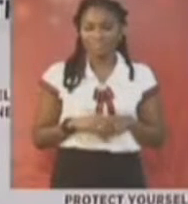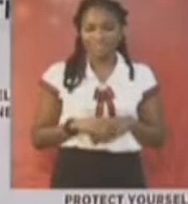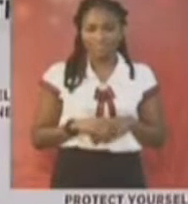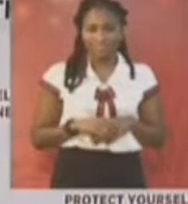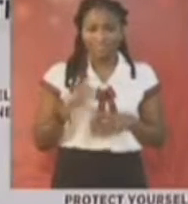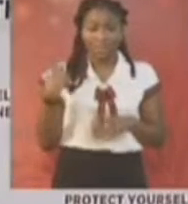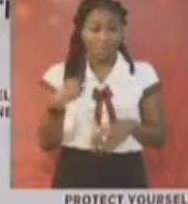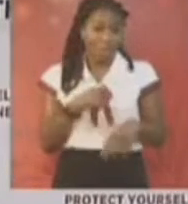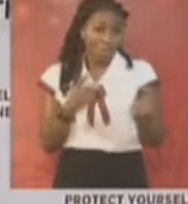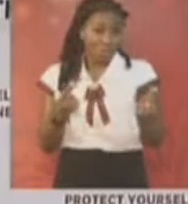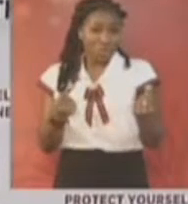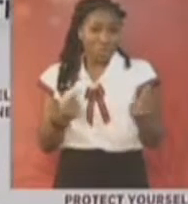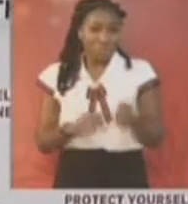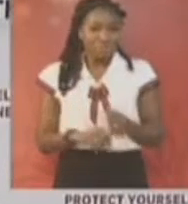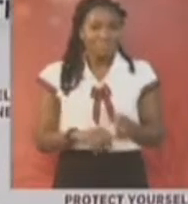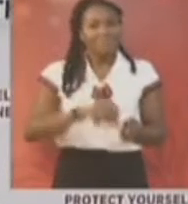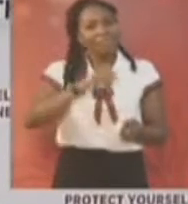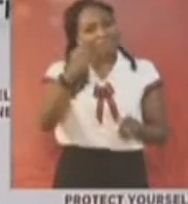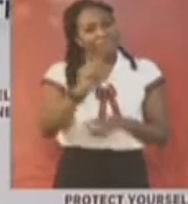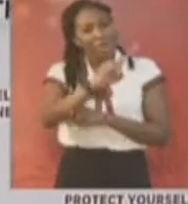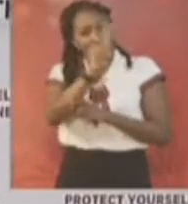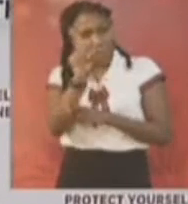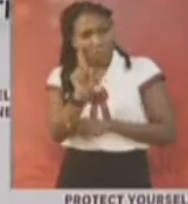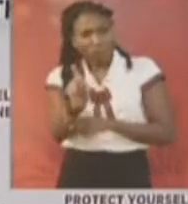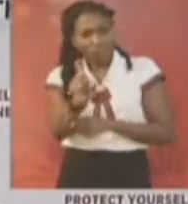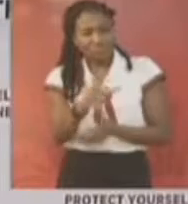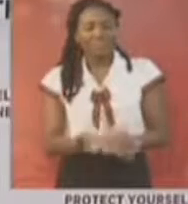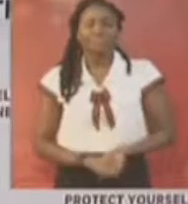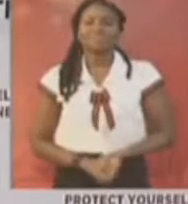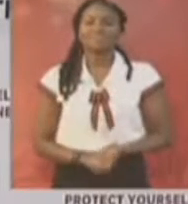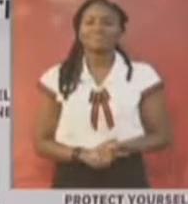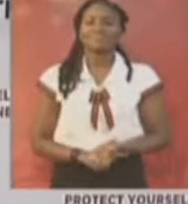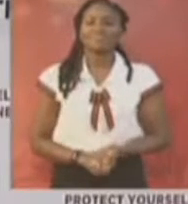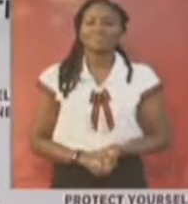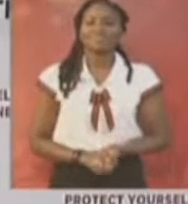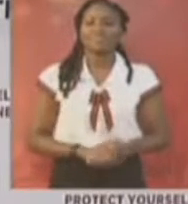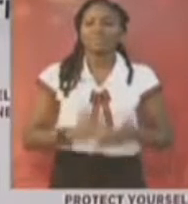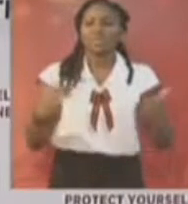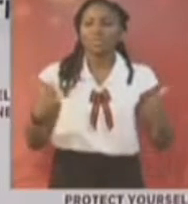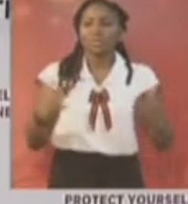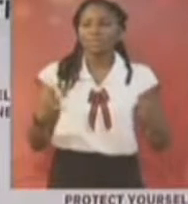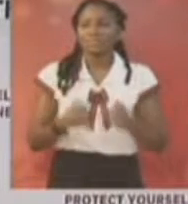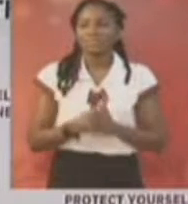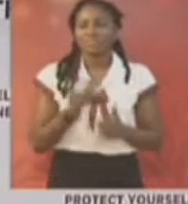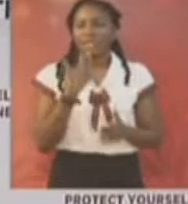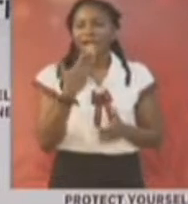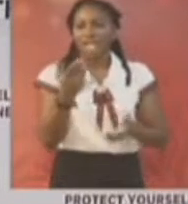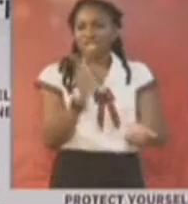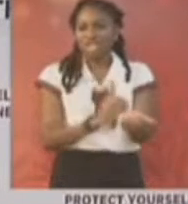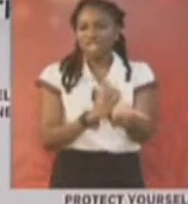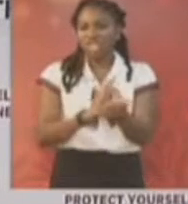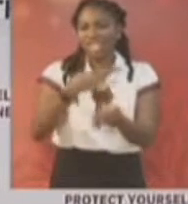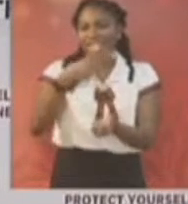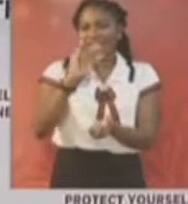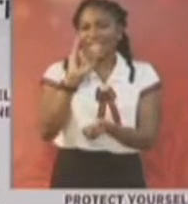what we'll do, we'll take a question from I-95, and the question is to Dr. Hines. Can